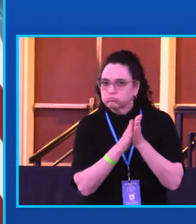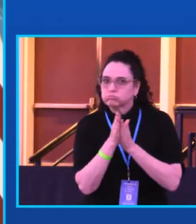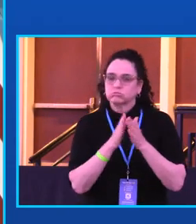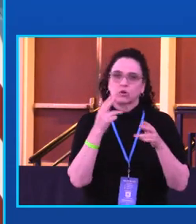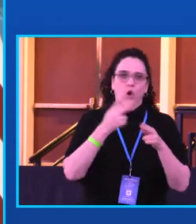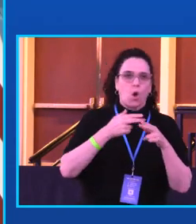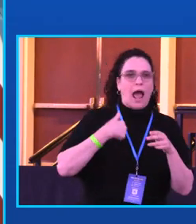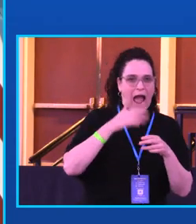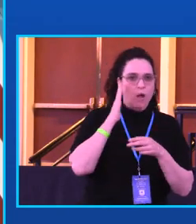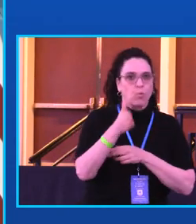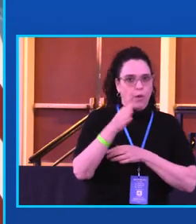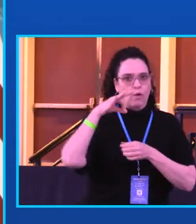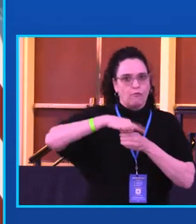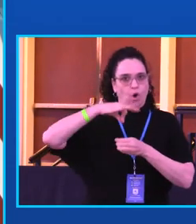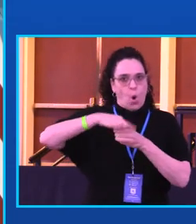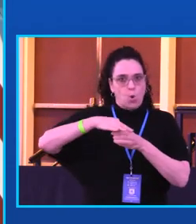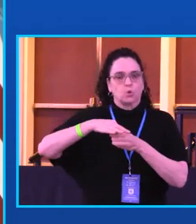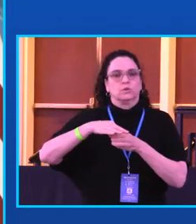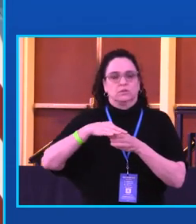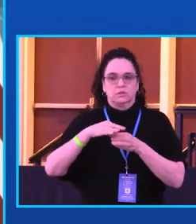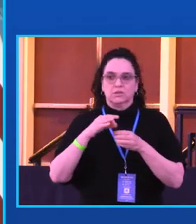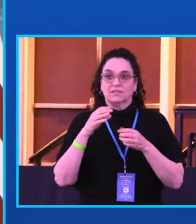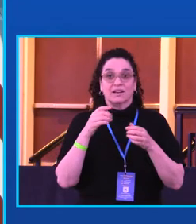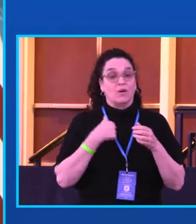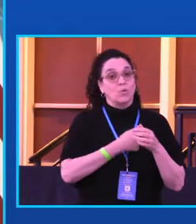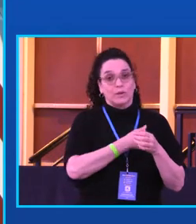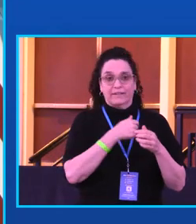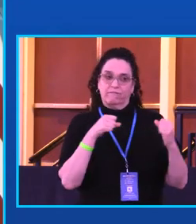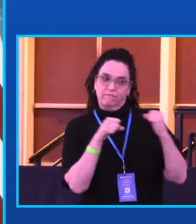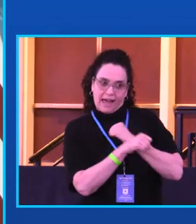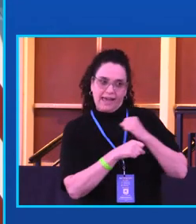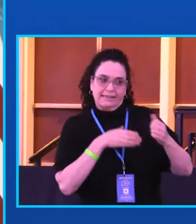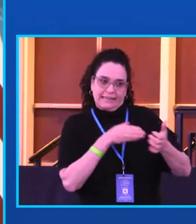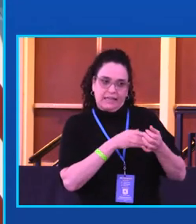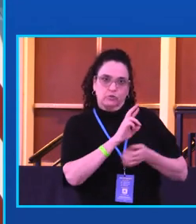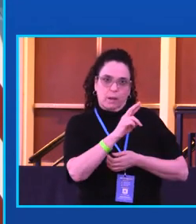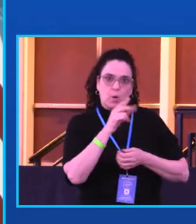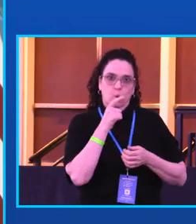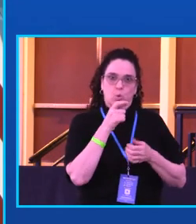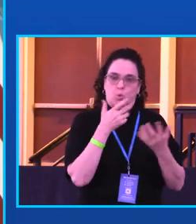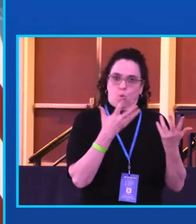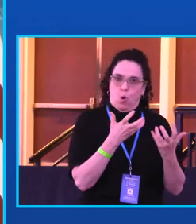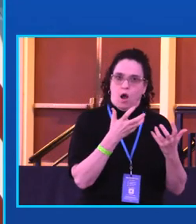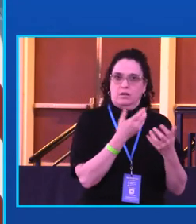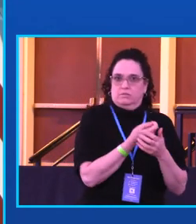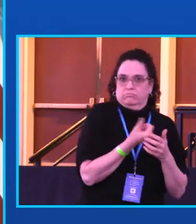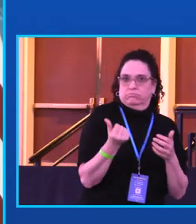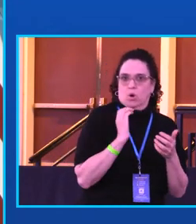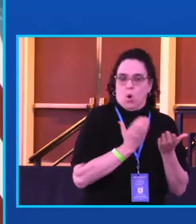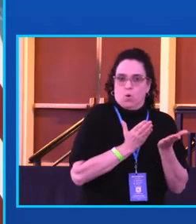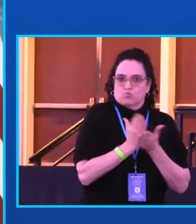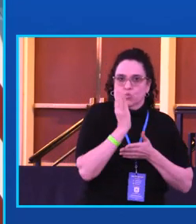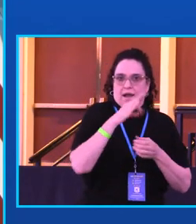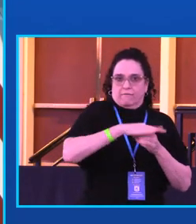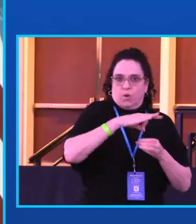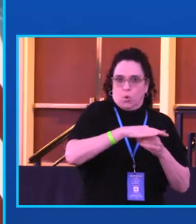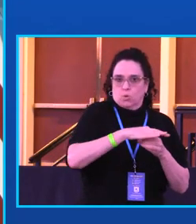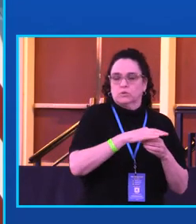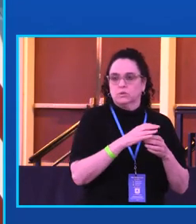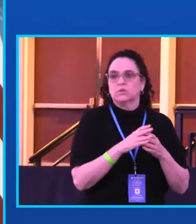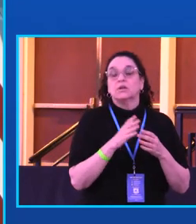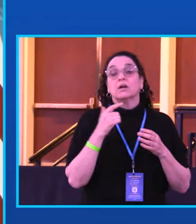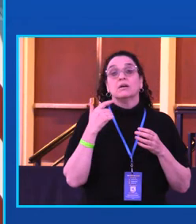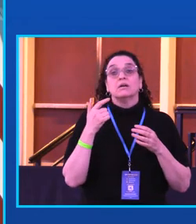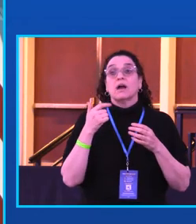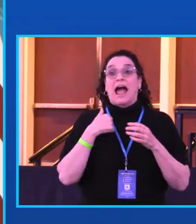Republicans' unprecedented voter suppression efforts. As the tie-breaking vote in the Senate, I